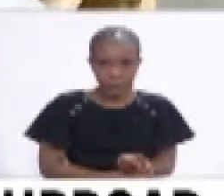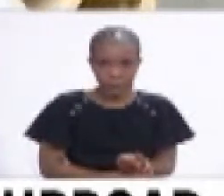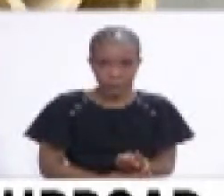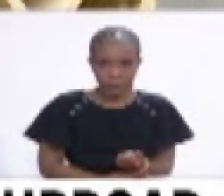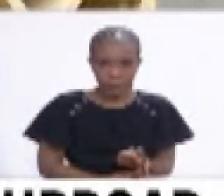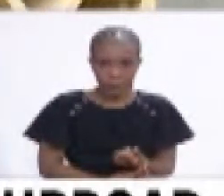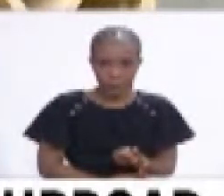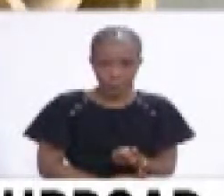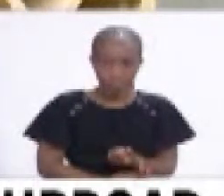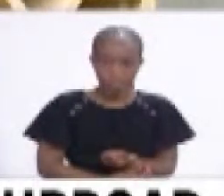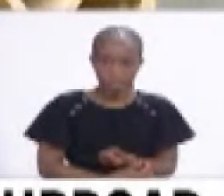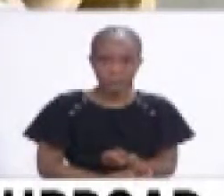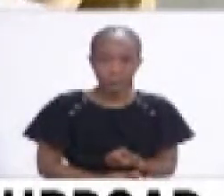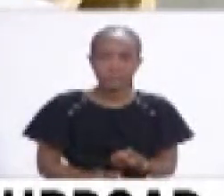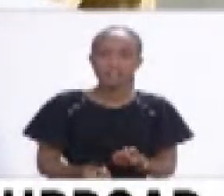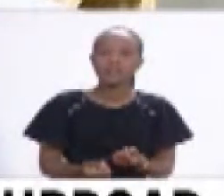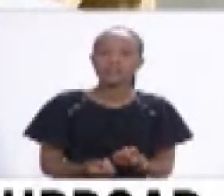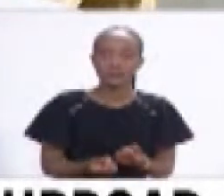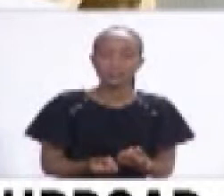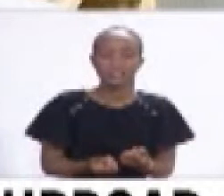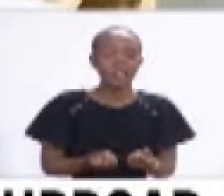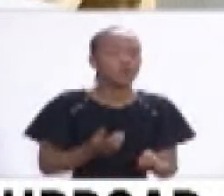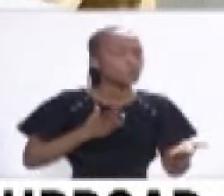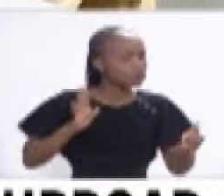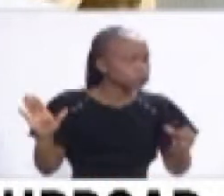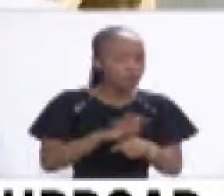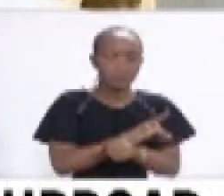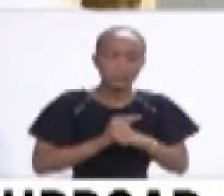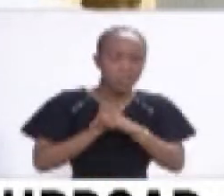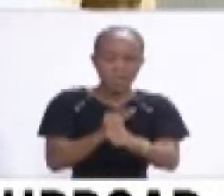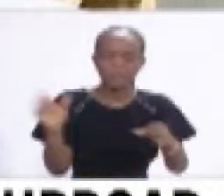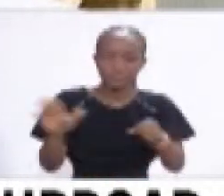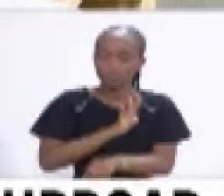ni jambo ambalo liko totally misguided. Sababu